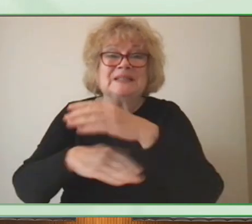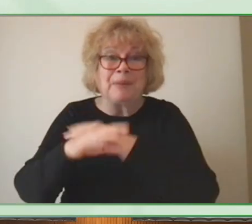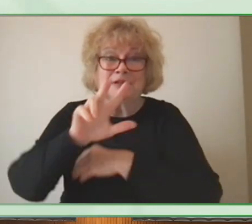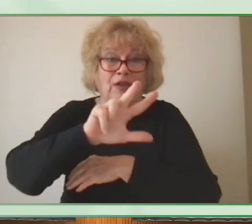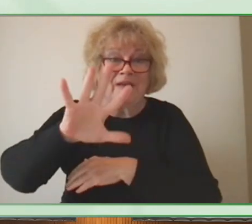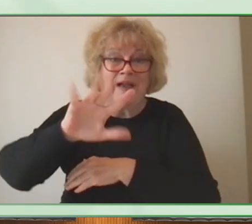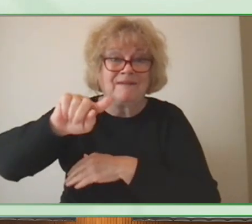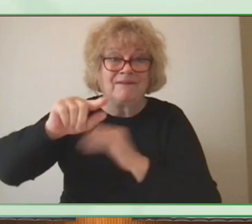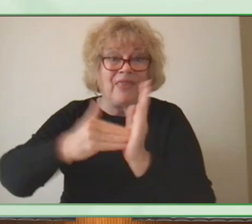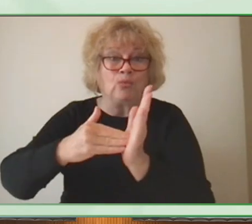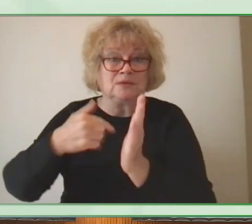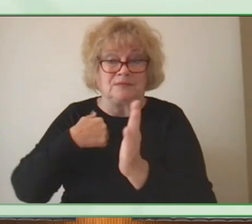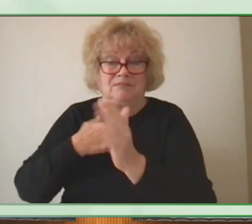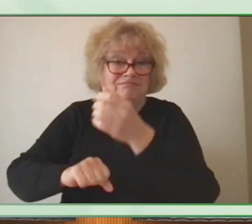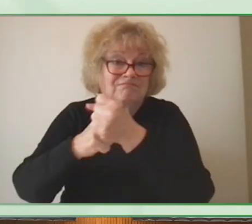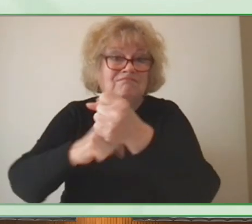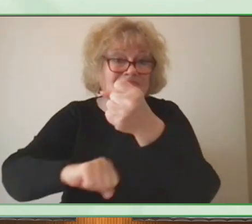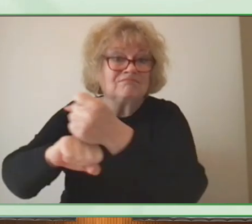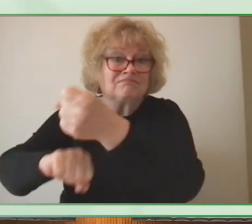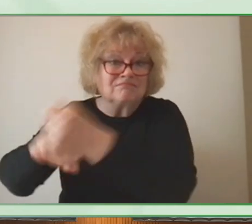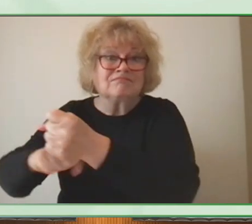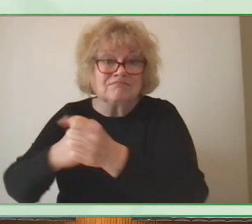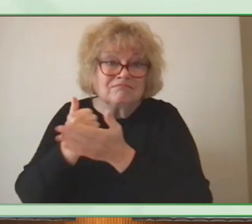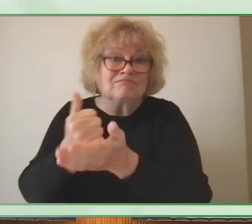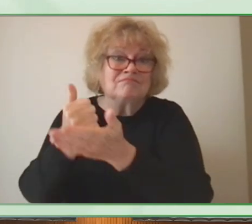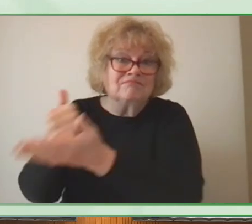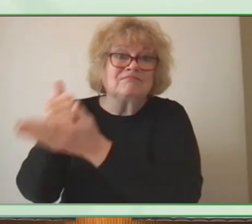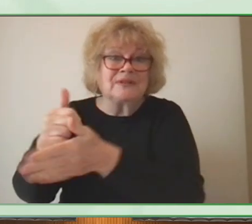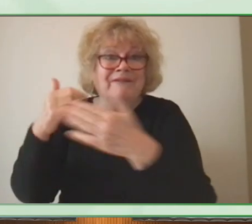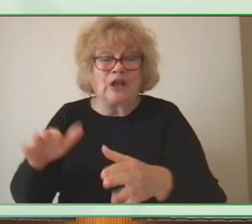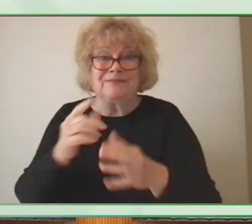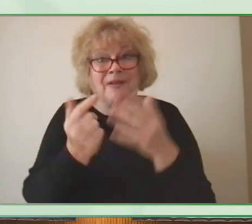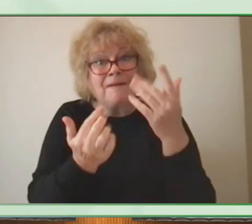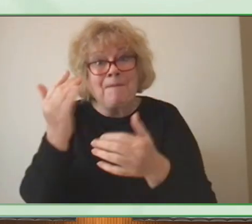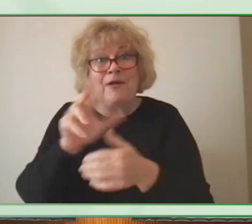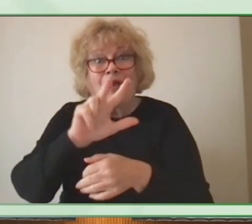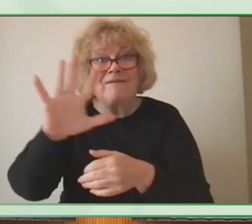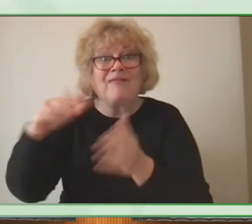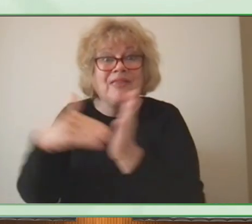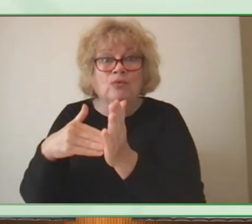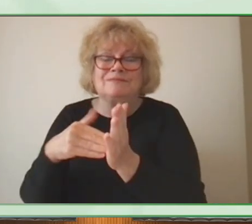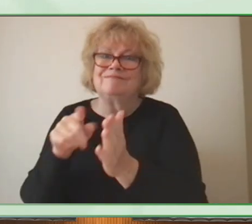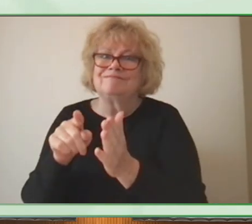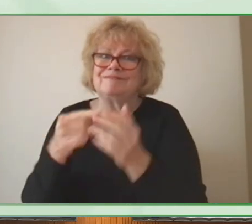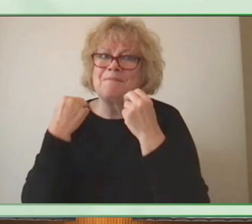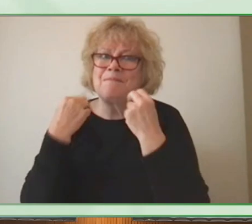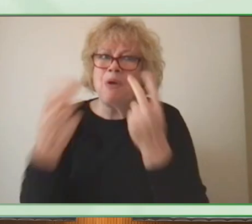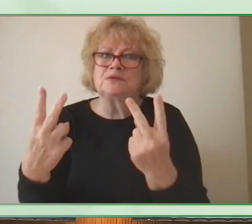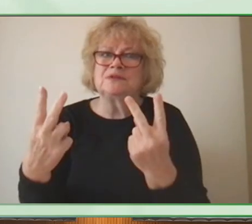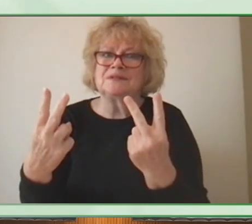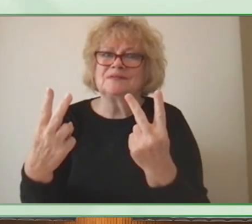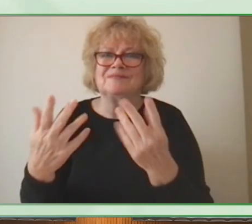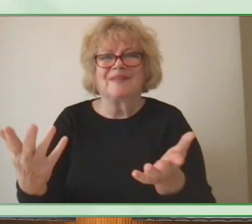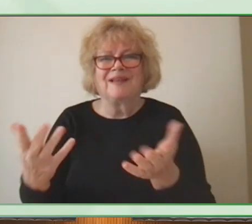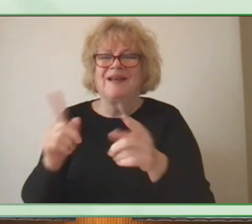support. It is about timely support, evacuations, legal support, psychosocial support.